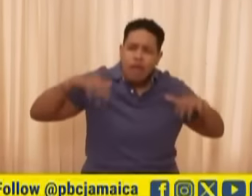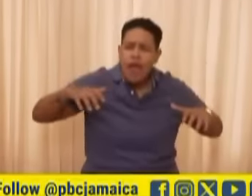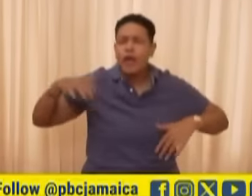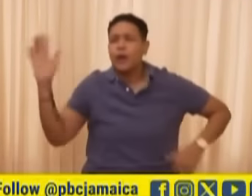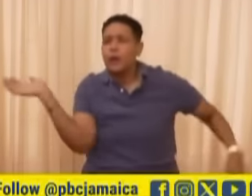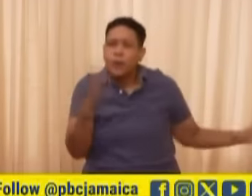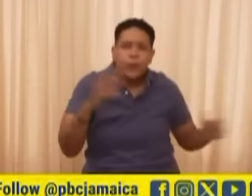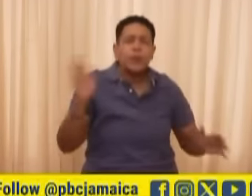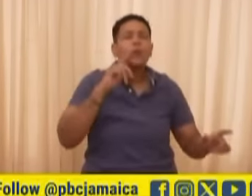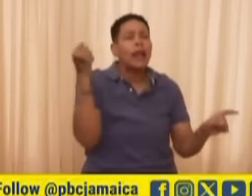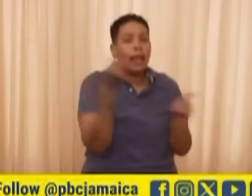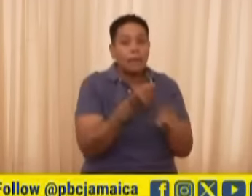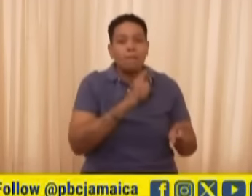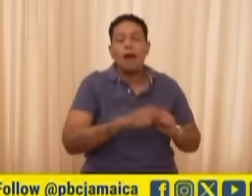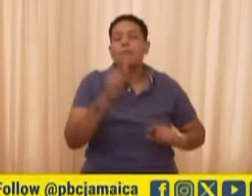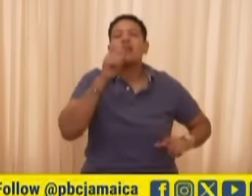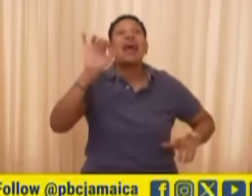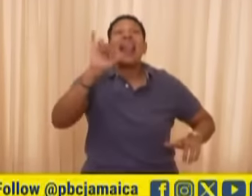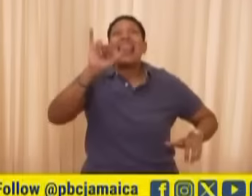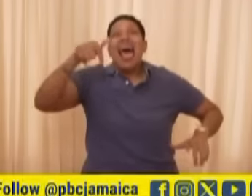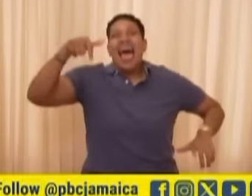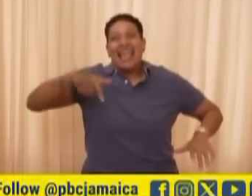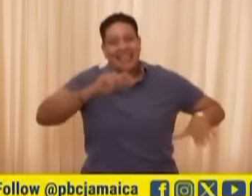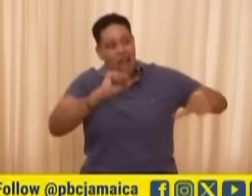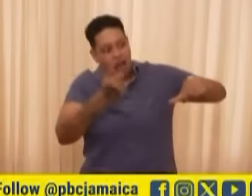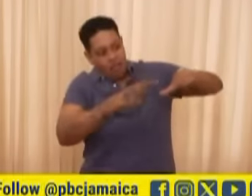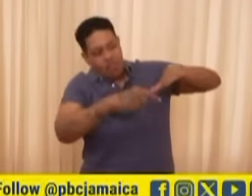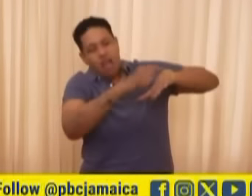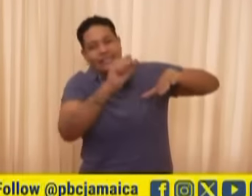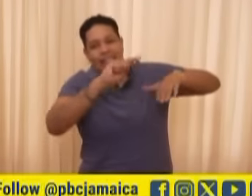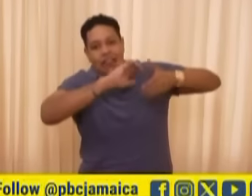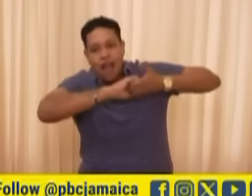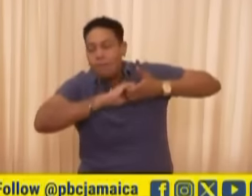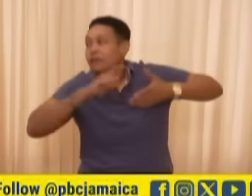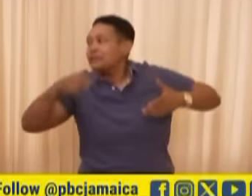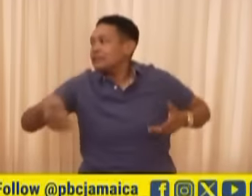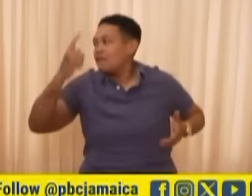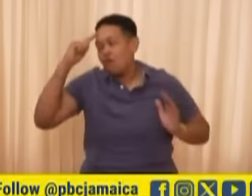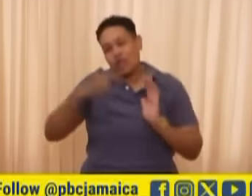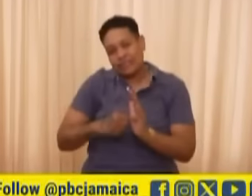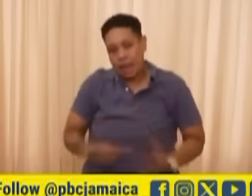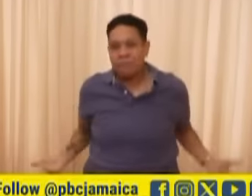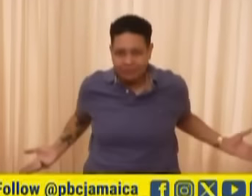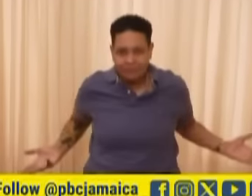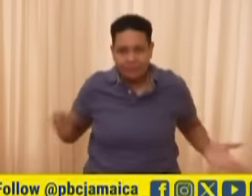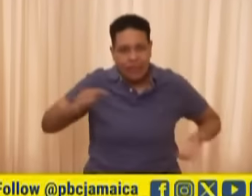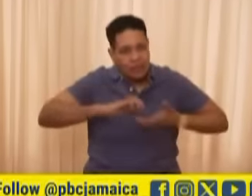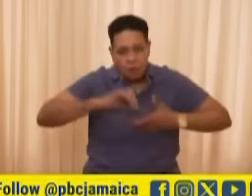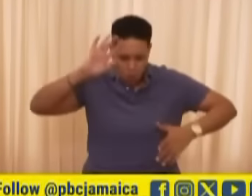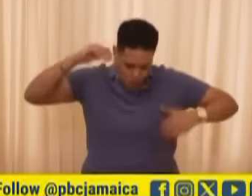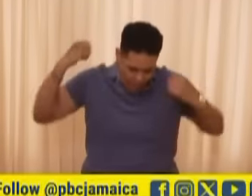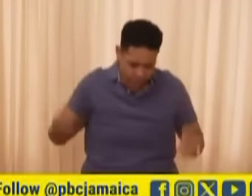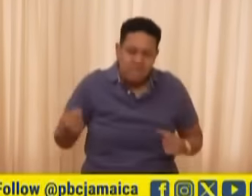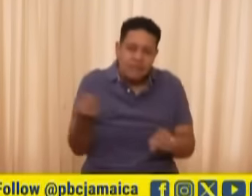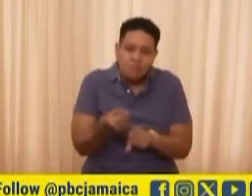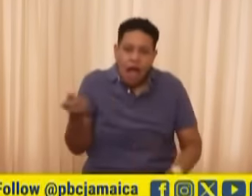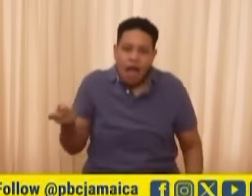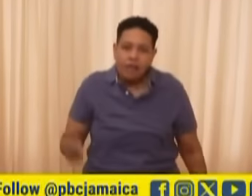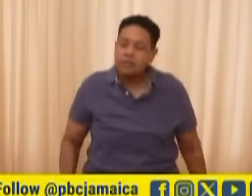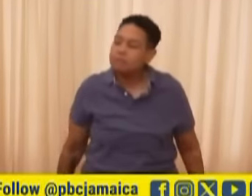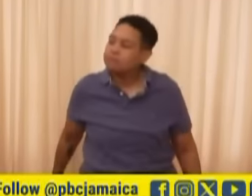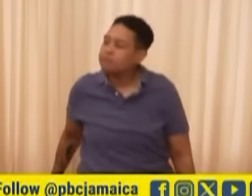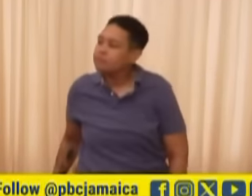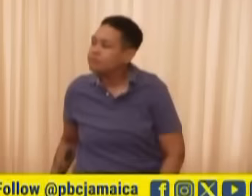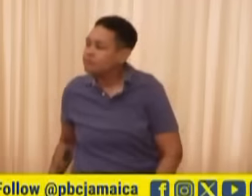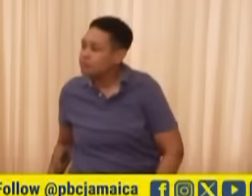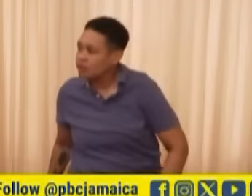hazards affecting their area, but it may not be as much as those in St. Thomas, for example. All right.